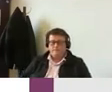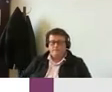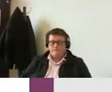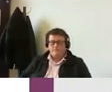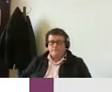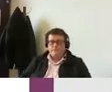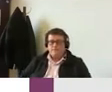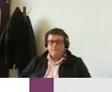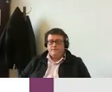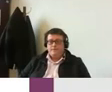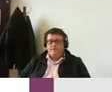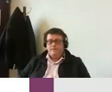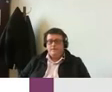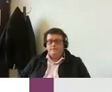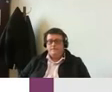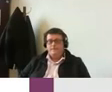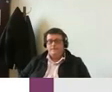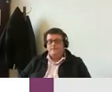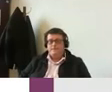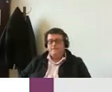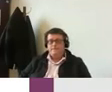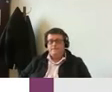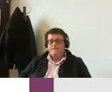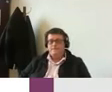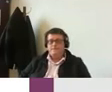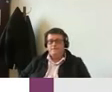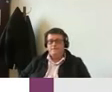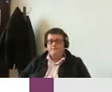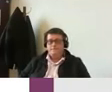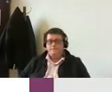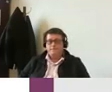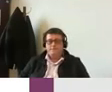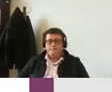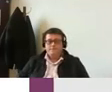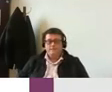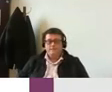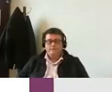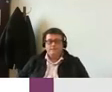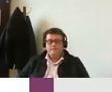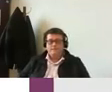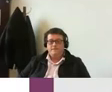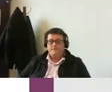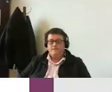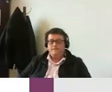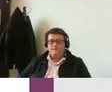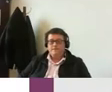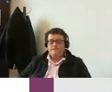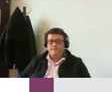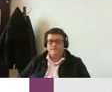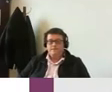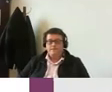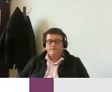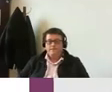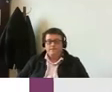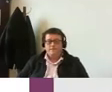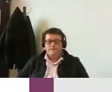both from Memorial University. Henry spent 10 years with Eastern Health working frontline in mental health and community